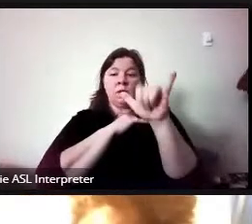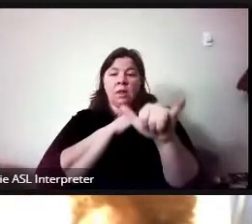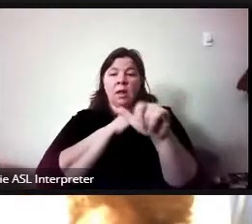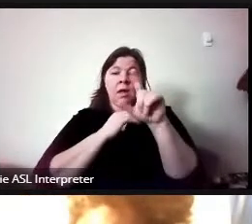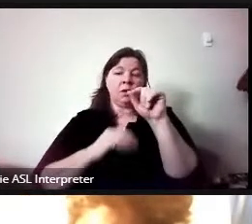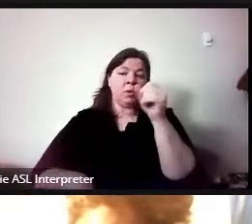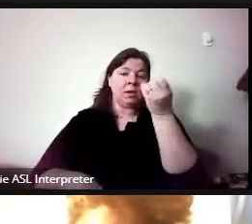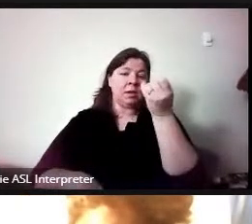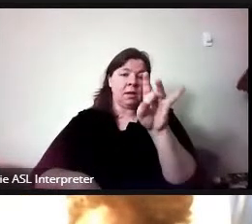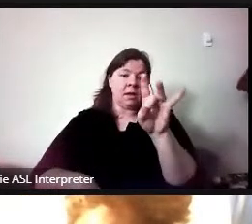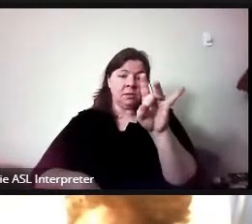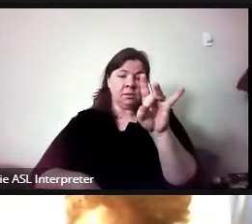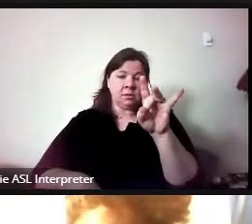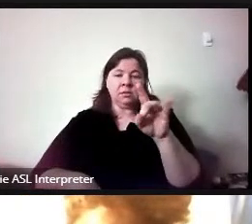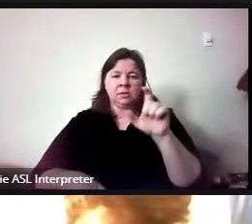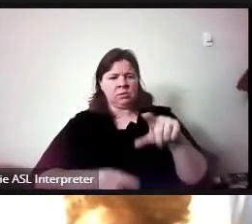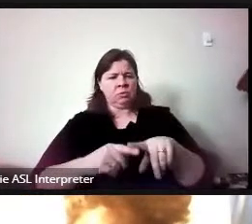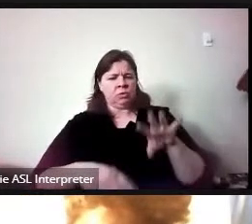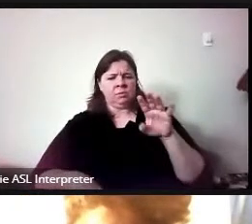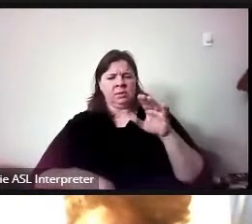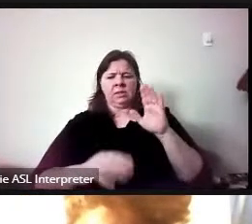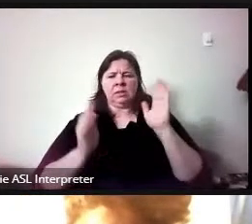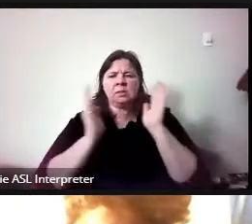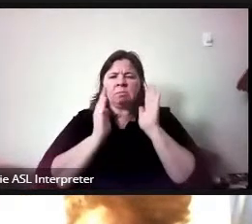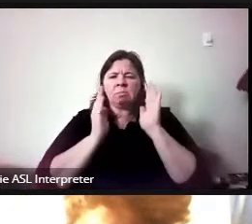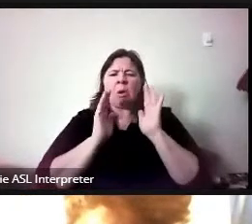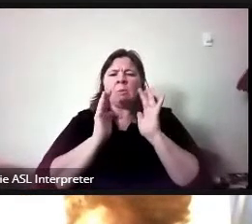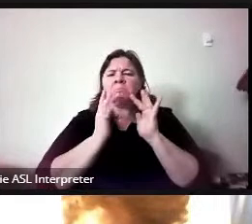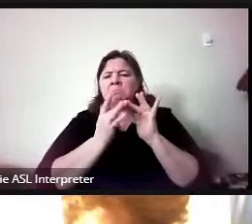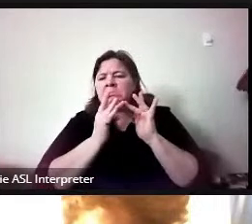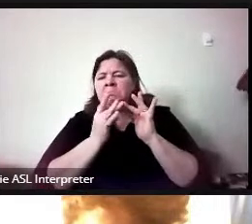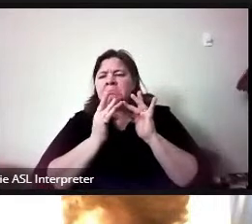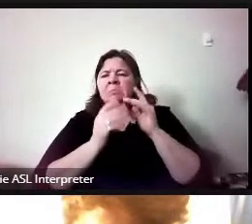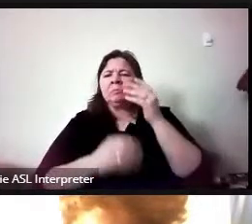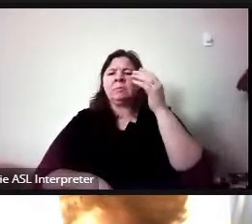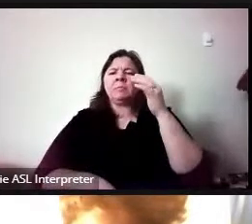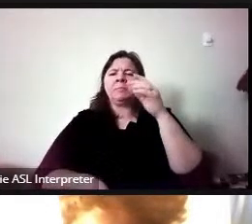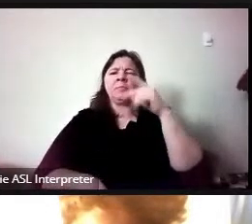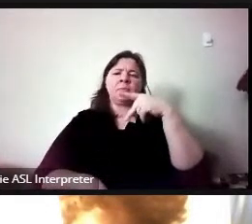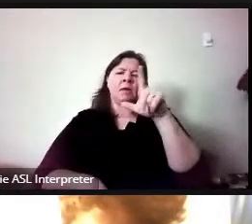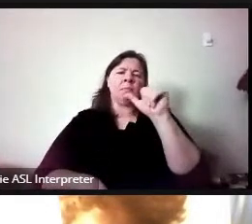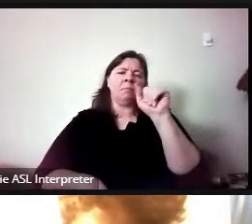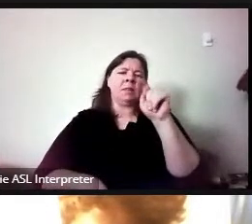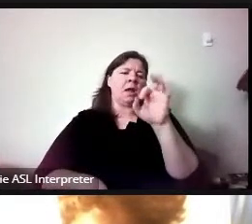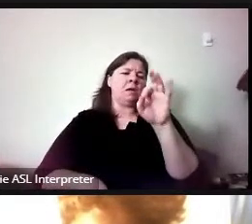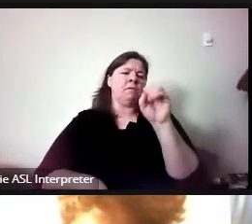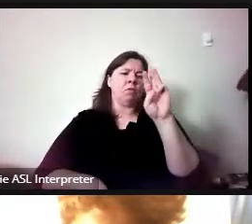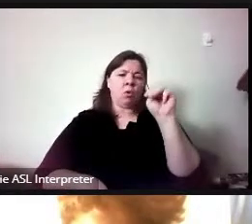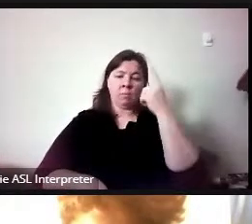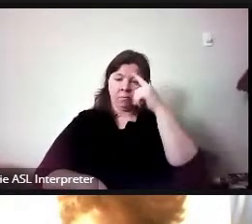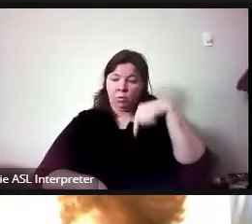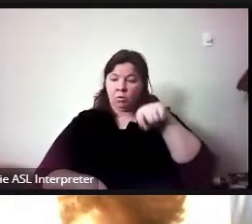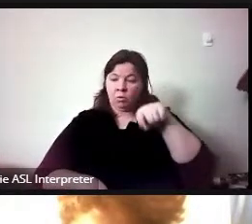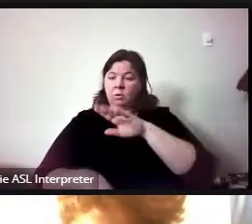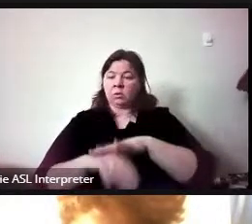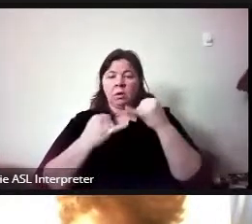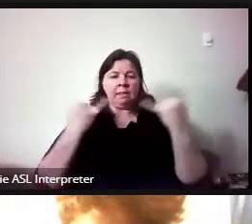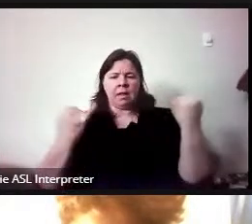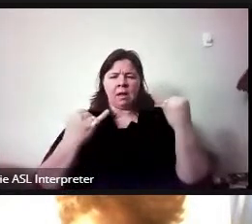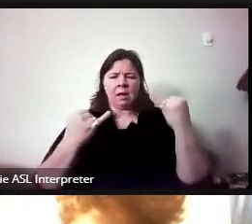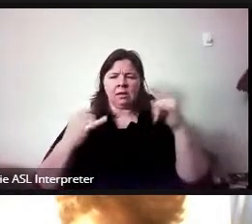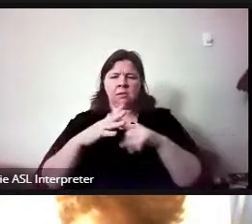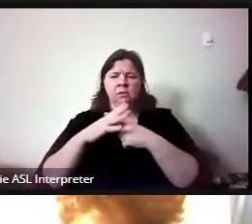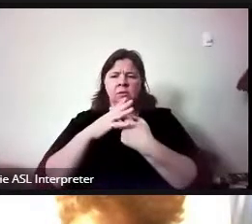It was just supposed to be a digital network marketing platform to help those of us online. But as